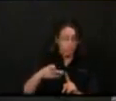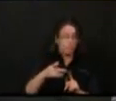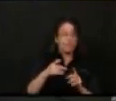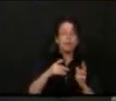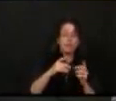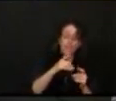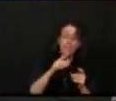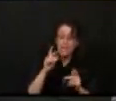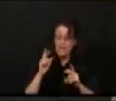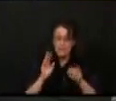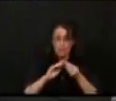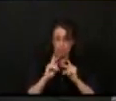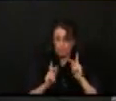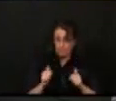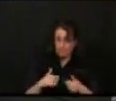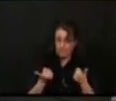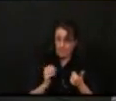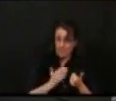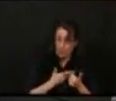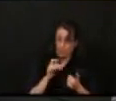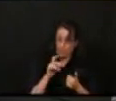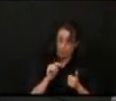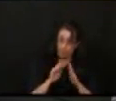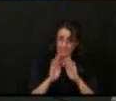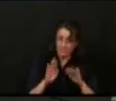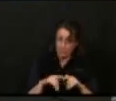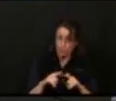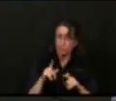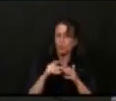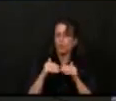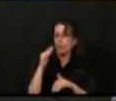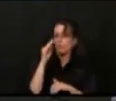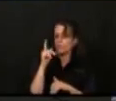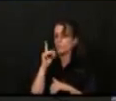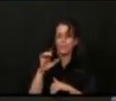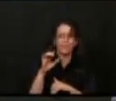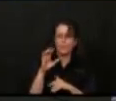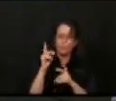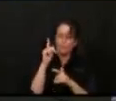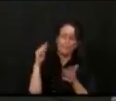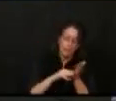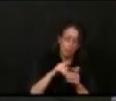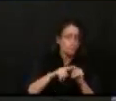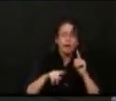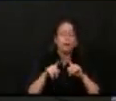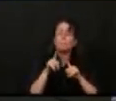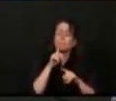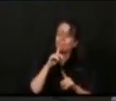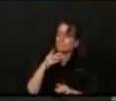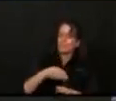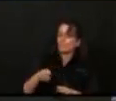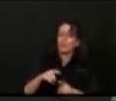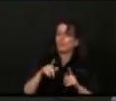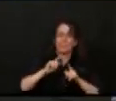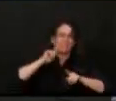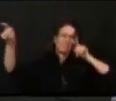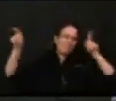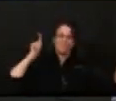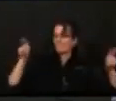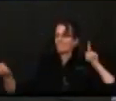1,000 residents, but that's in communities as far north as Windsor, Springfield, Dover,